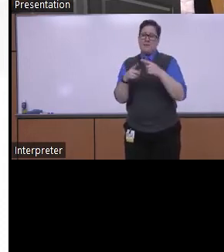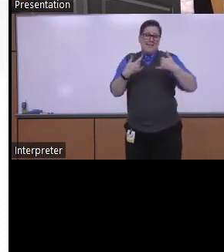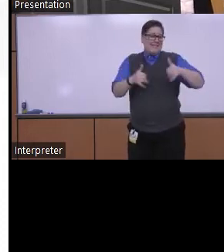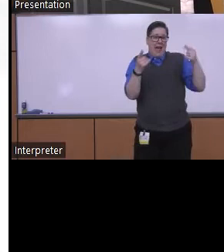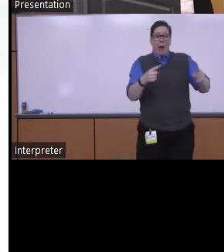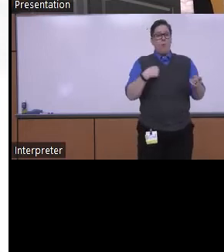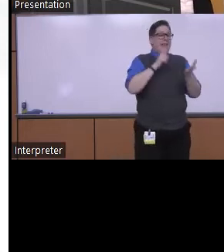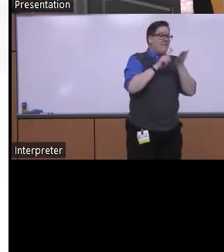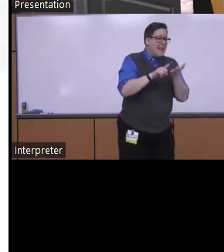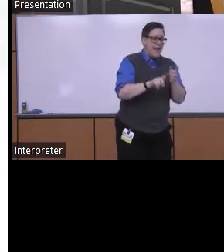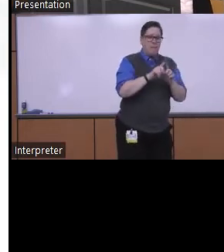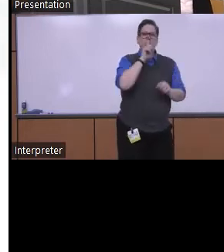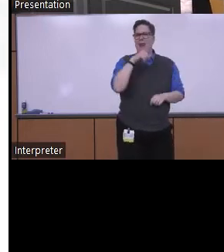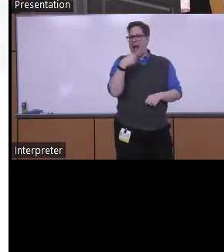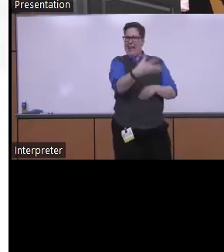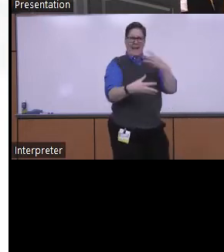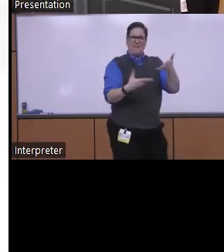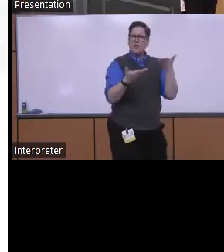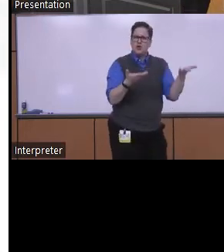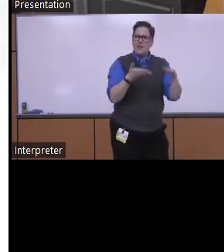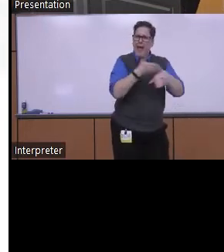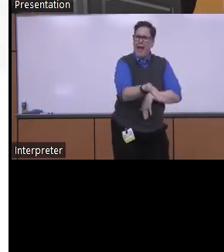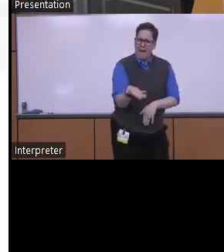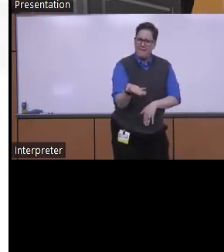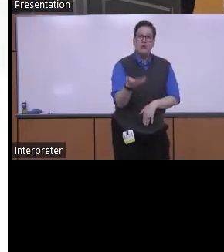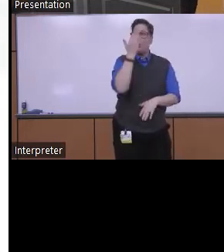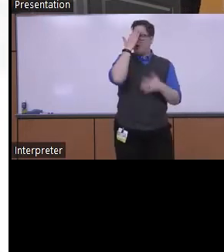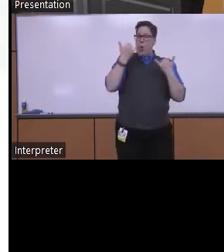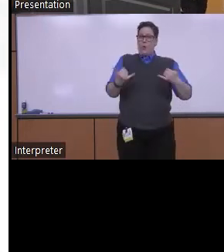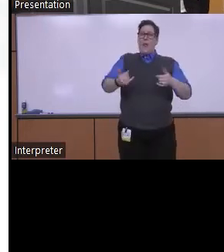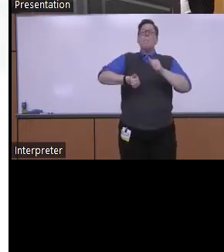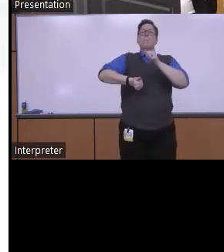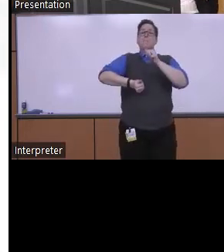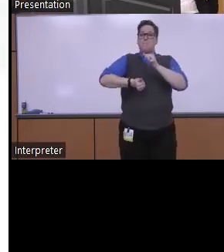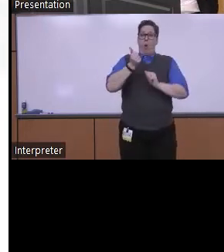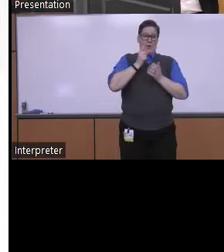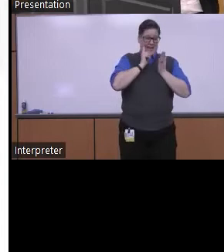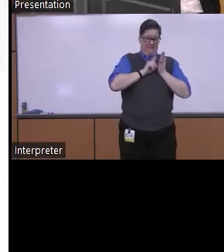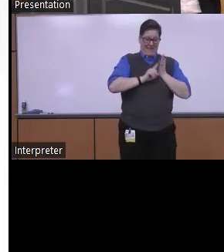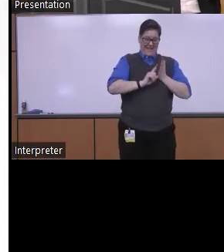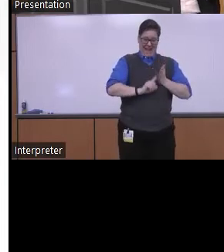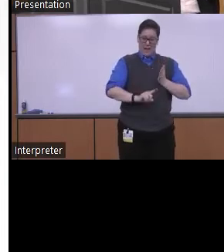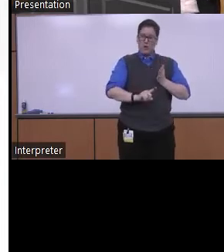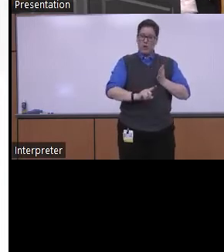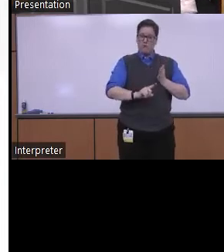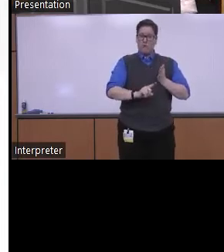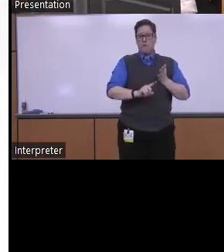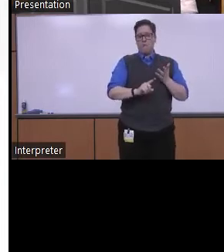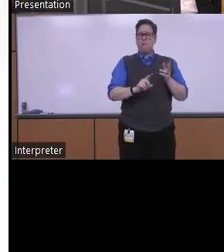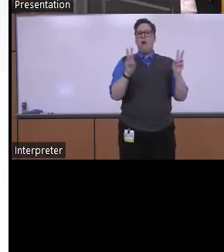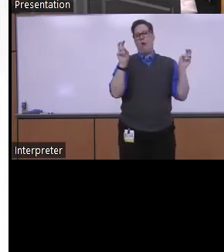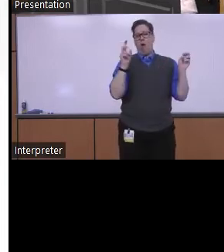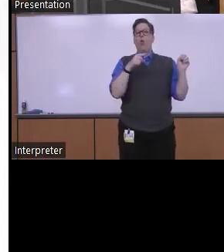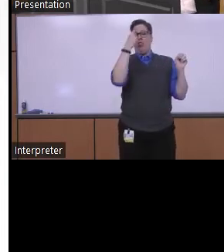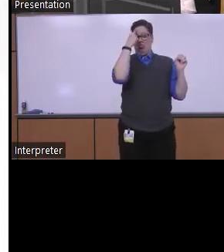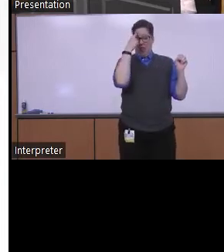today. We're 50 years later. We know that today, the majority of investigations of alleged child